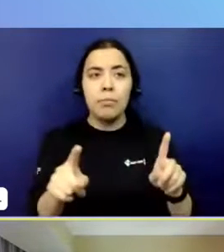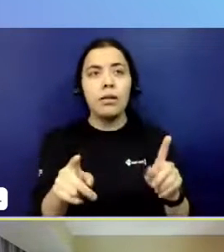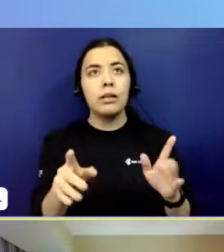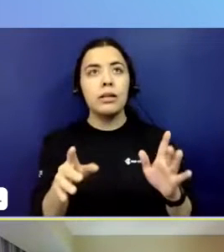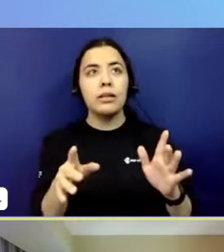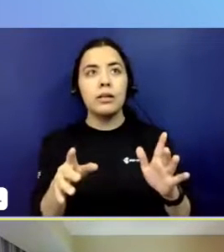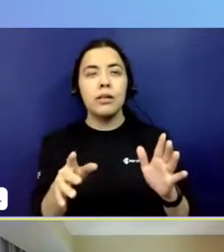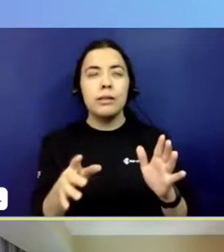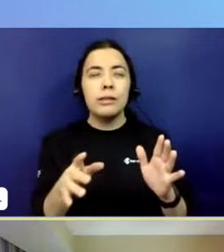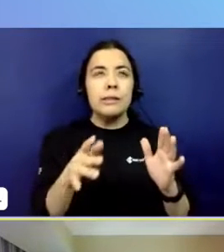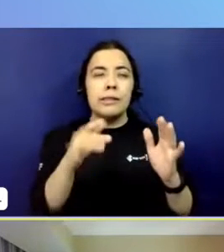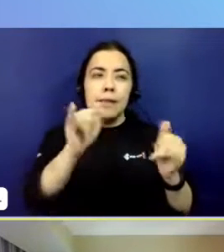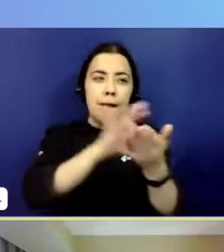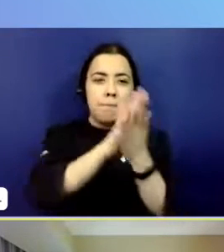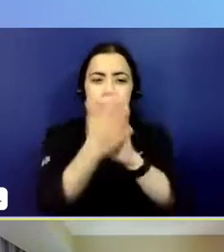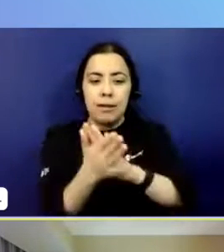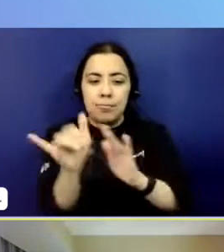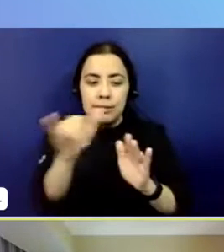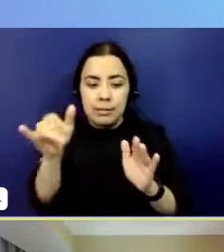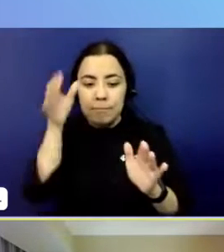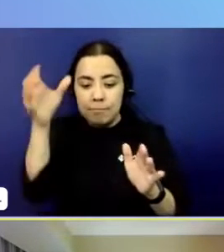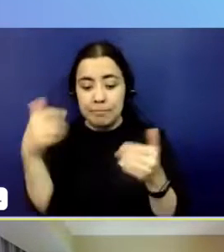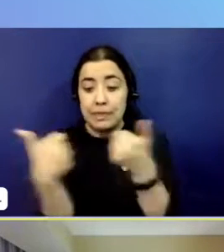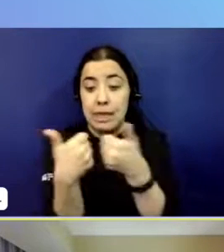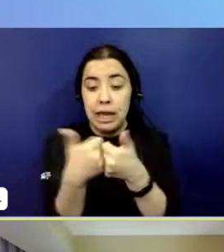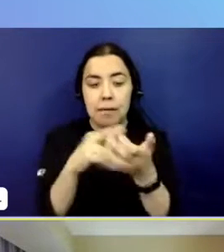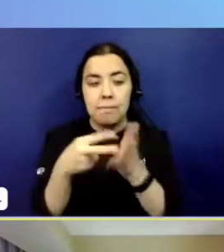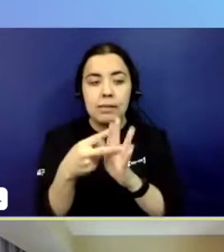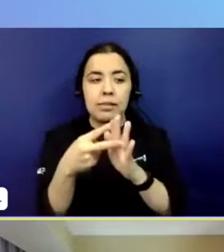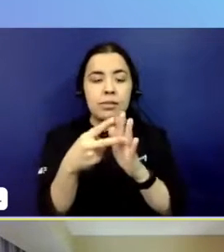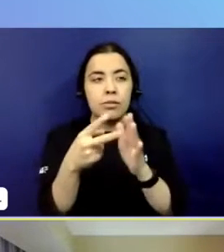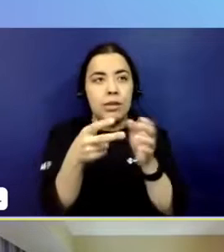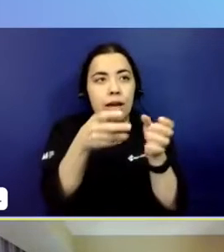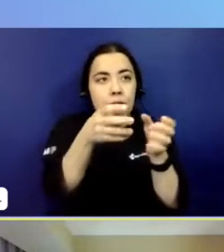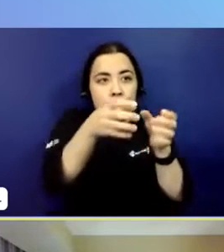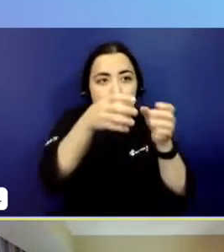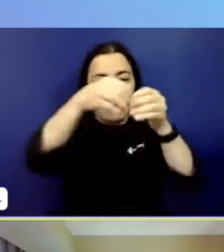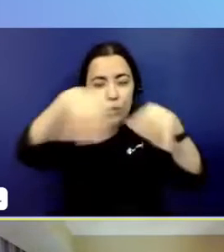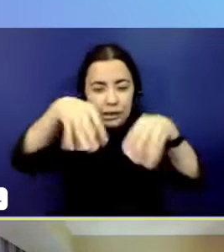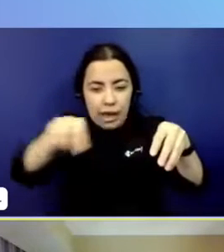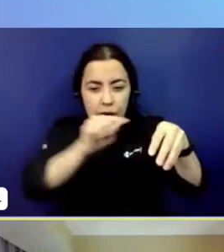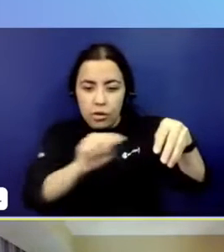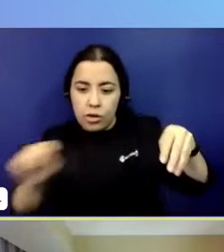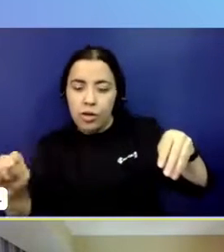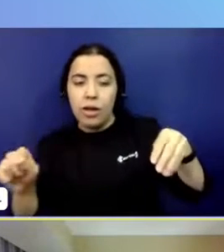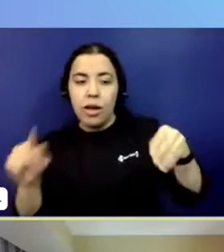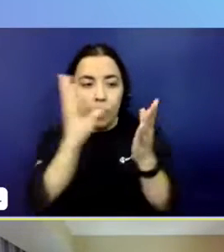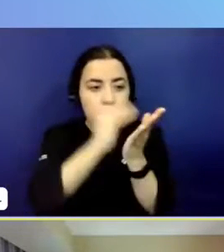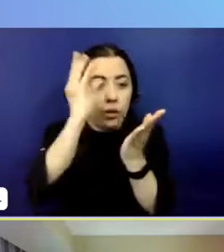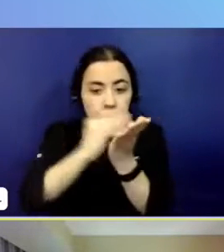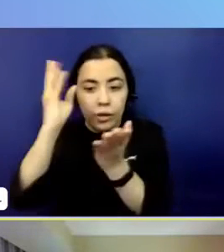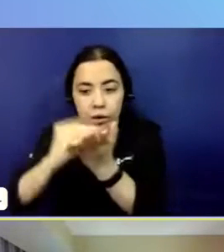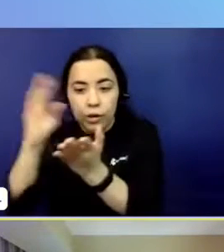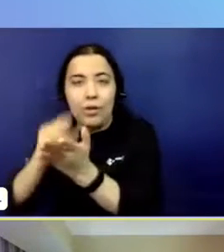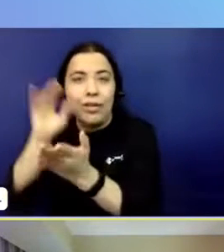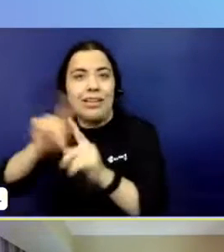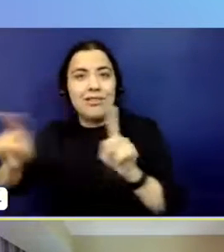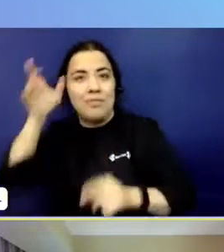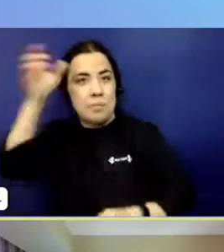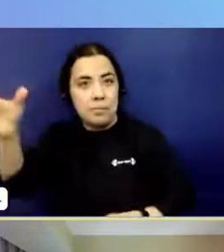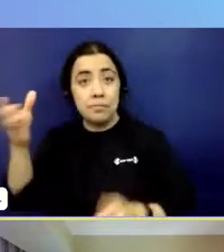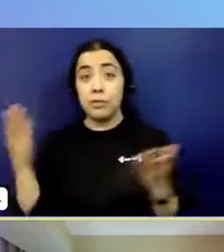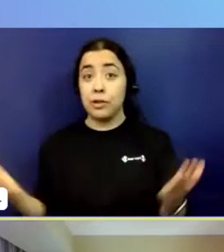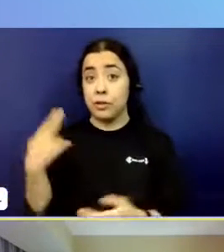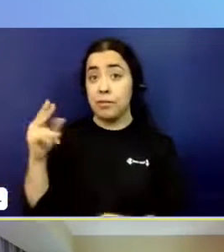easily digestible learnings and concepts. So the other thing that we do with our approach here